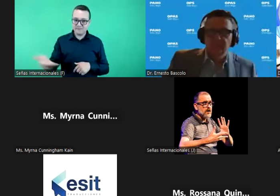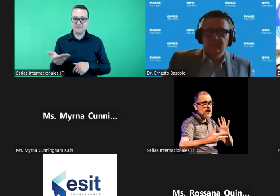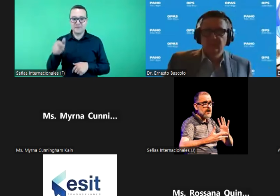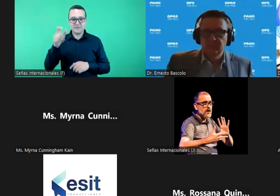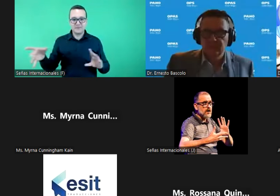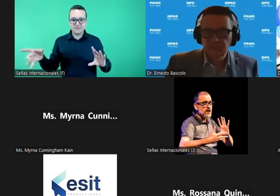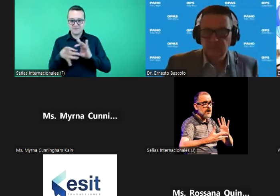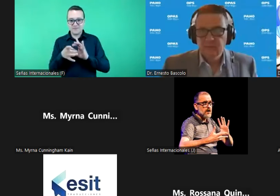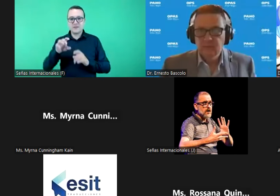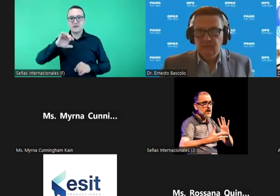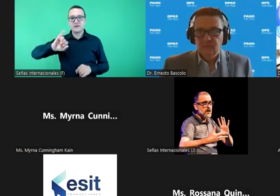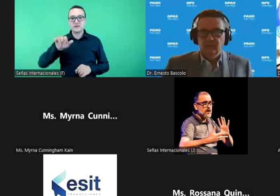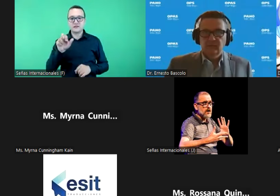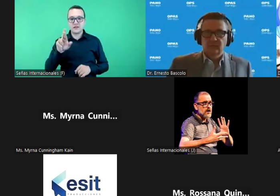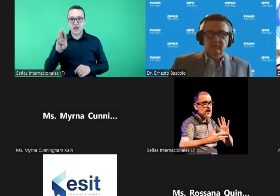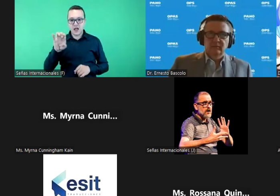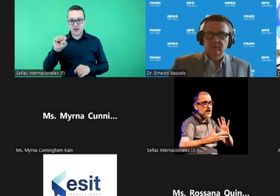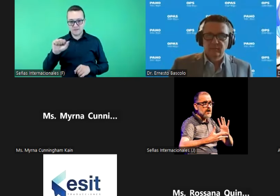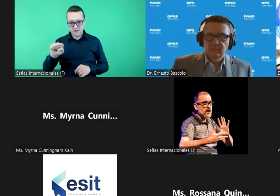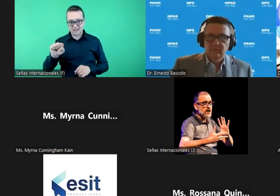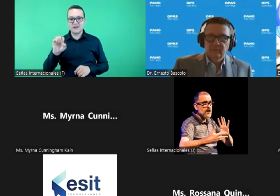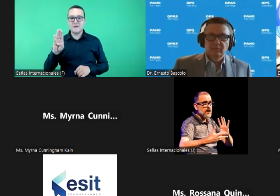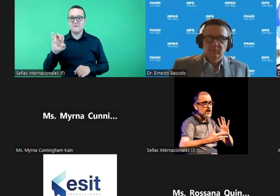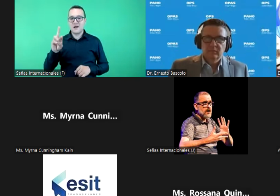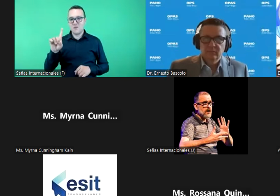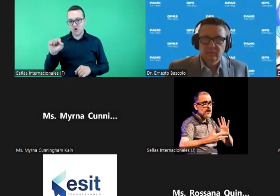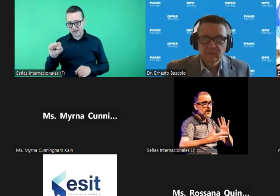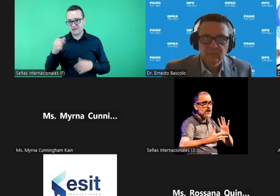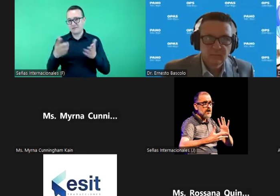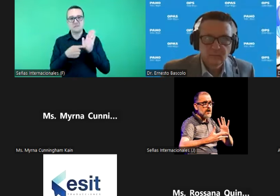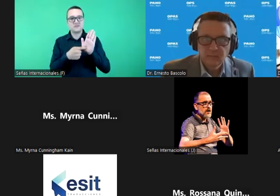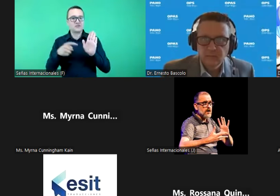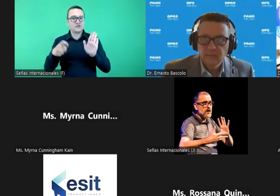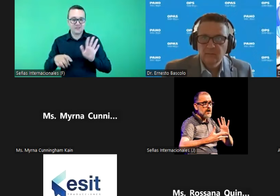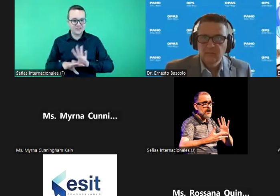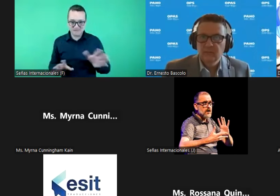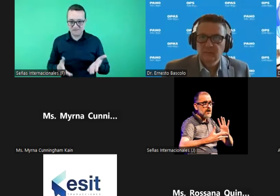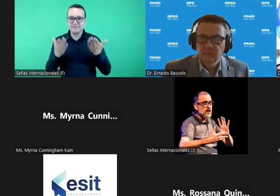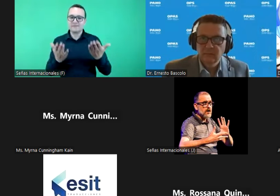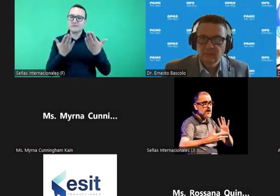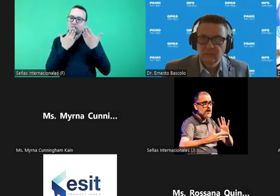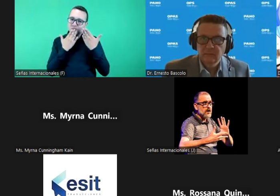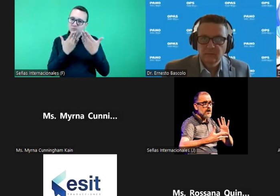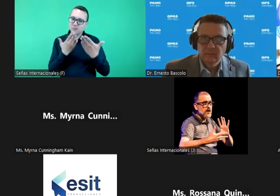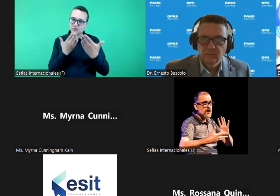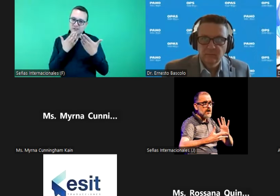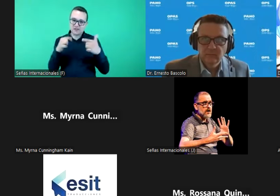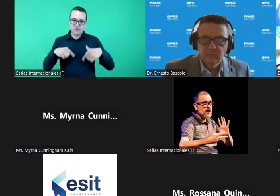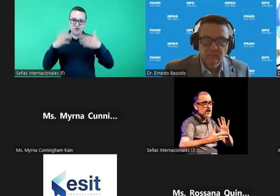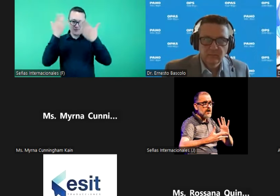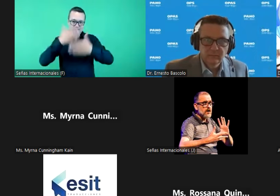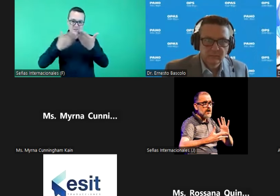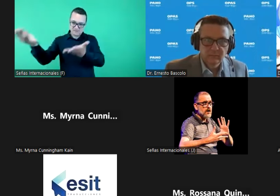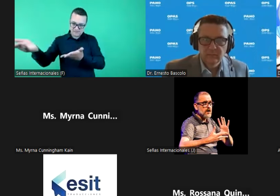we have now Dr. Jarvis Barbosa, who requires no introduction. Dr. Jarvis, thank you so much for being with us